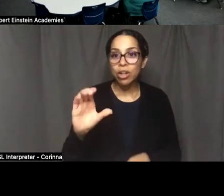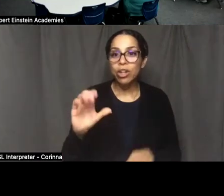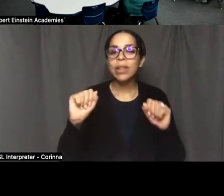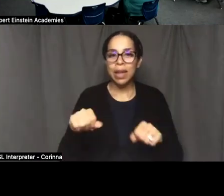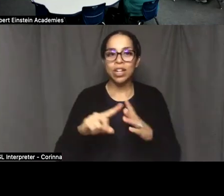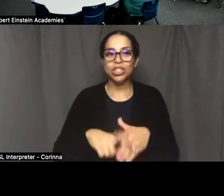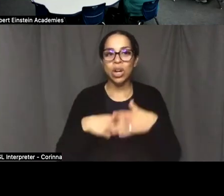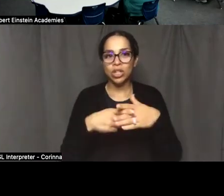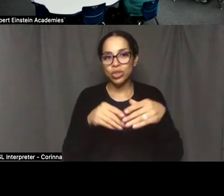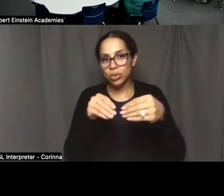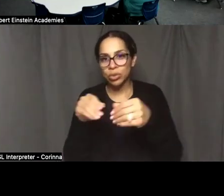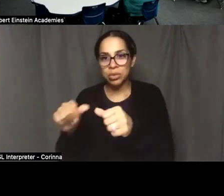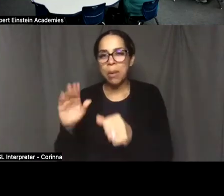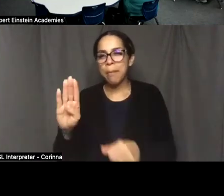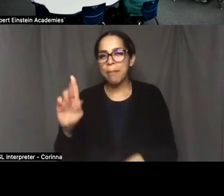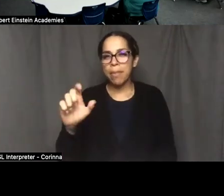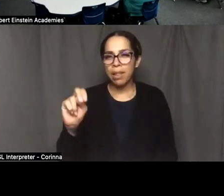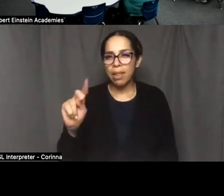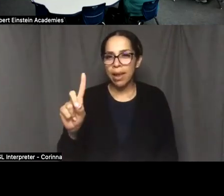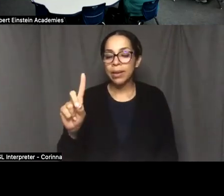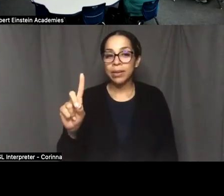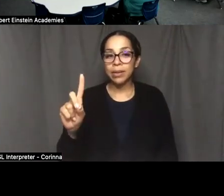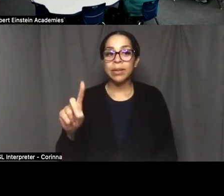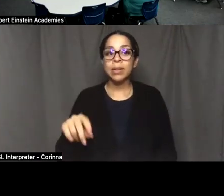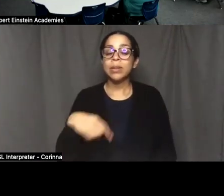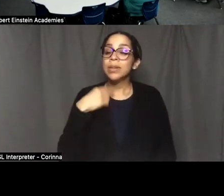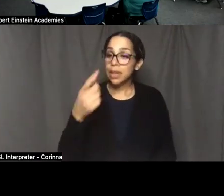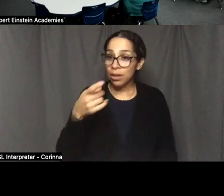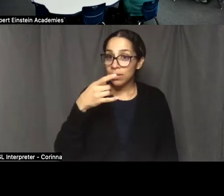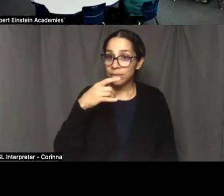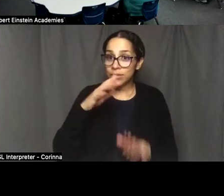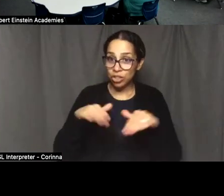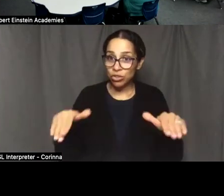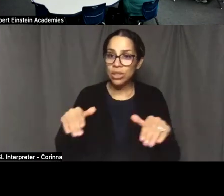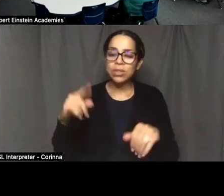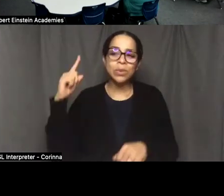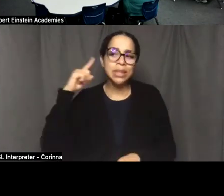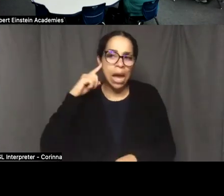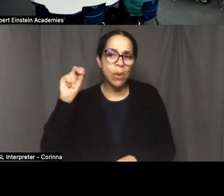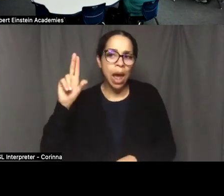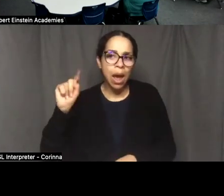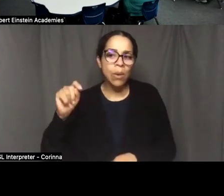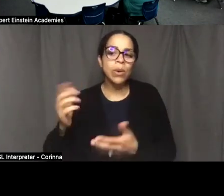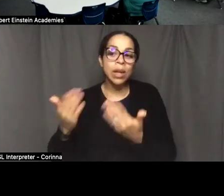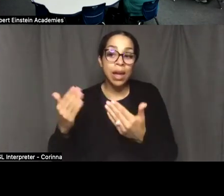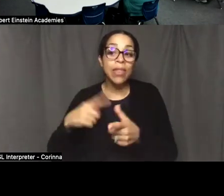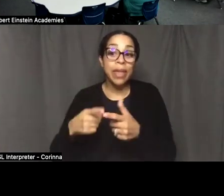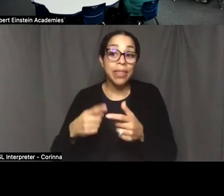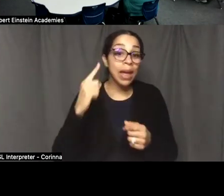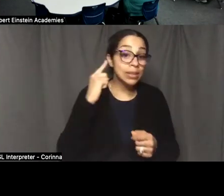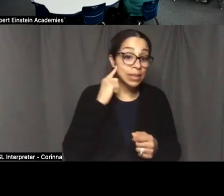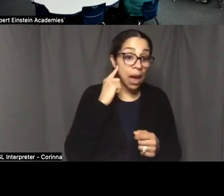When we say to kids sound out, we're telling them say the sounds and then put the sounds together or blend them to make the sound, the